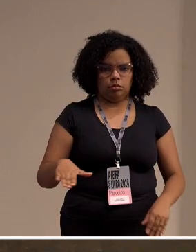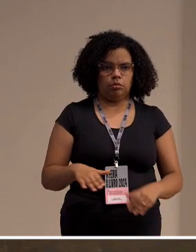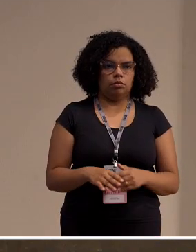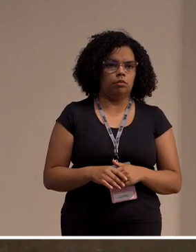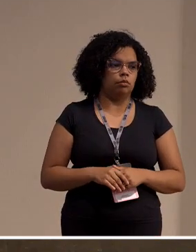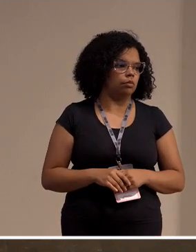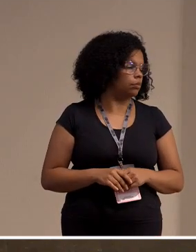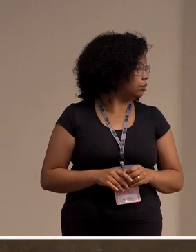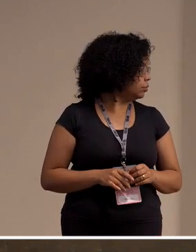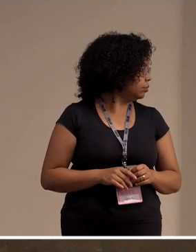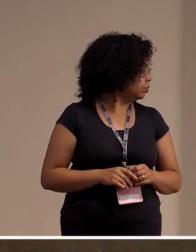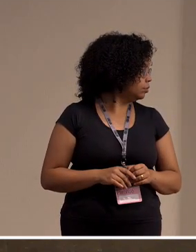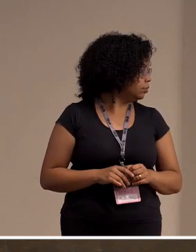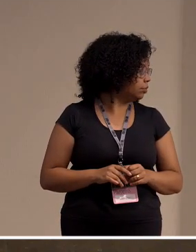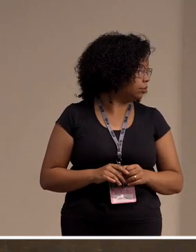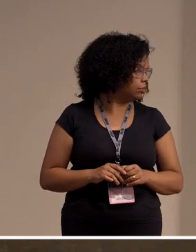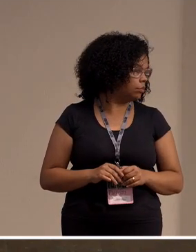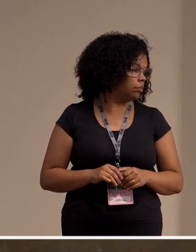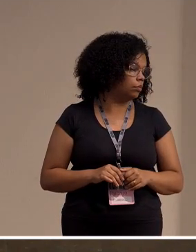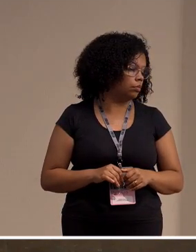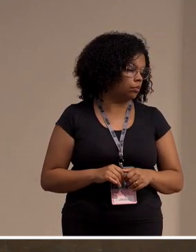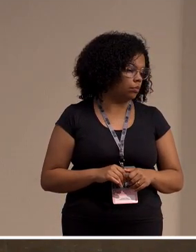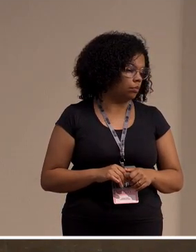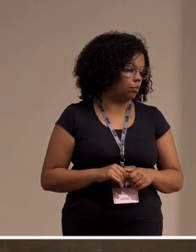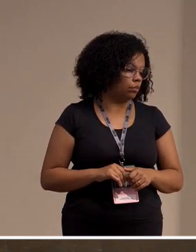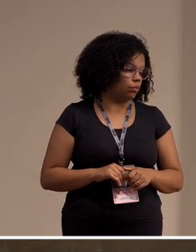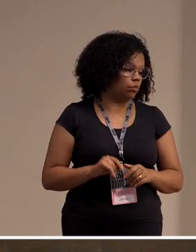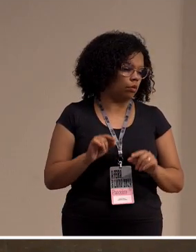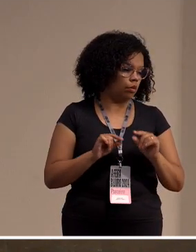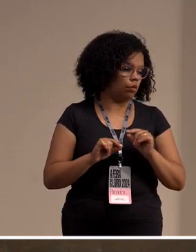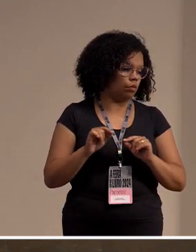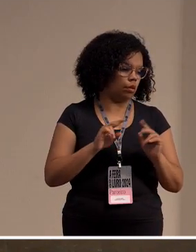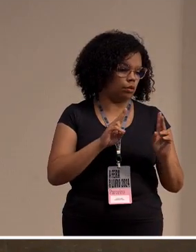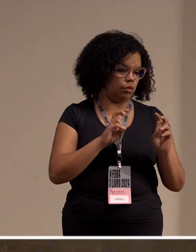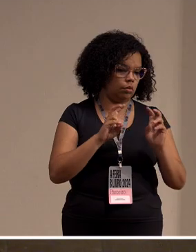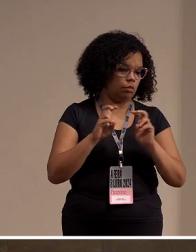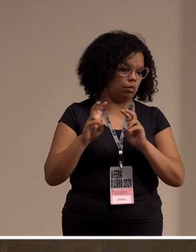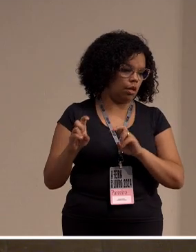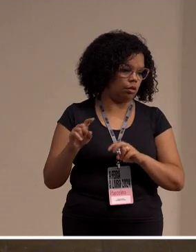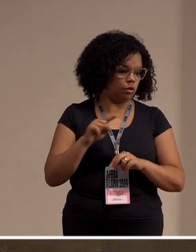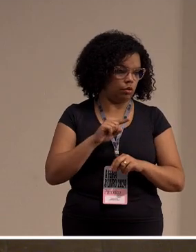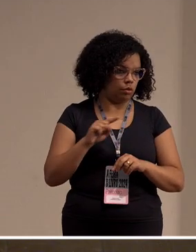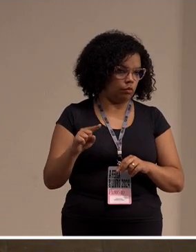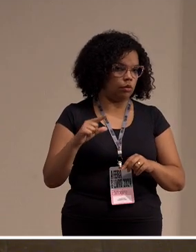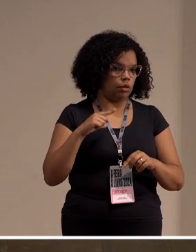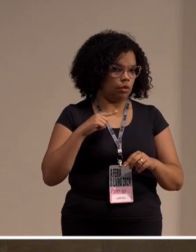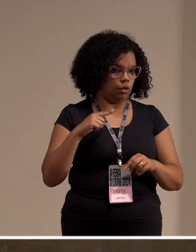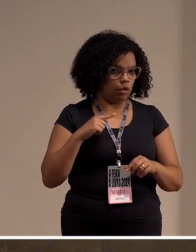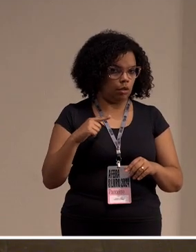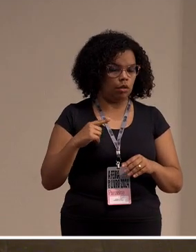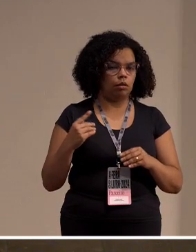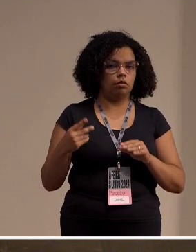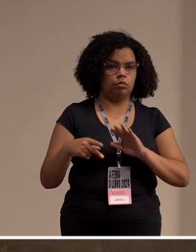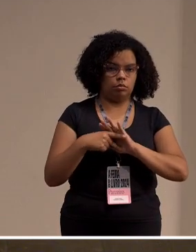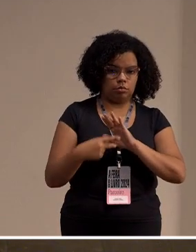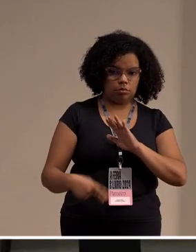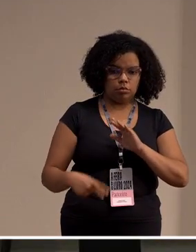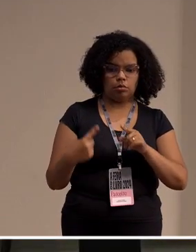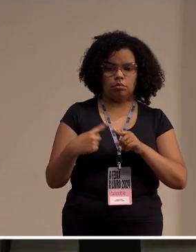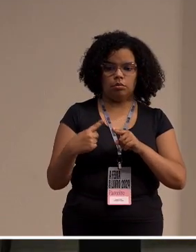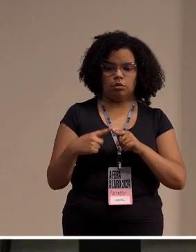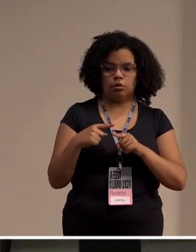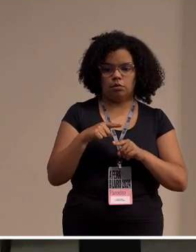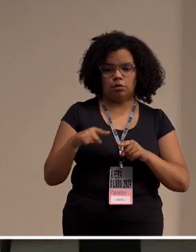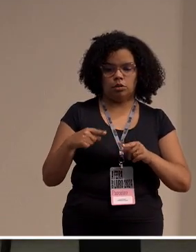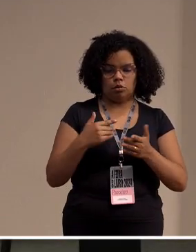vasta. E quais são as temáticas que você trata nela? E por que que você começou a escrever